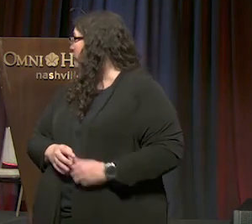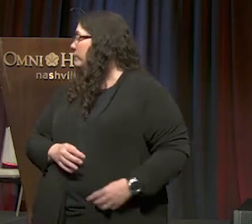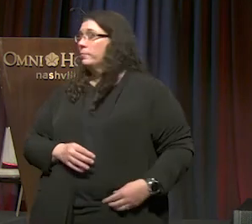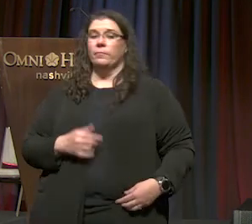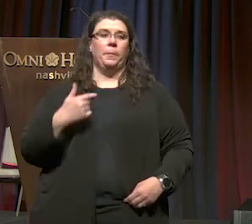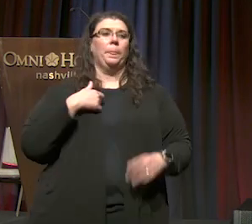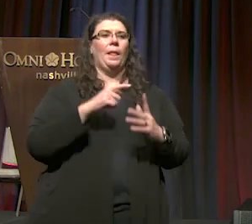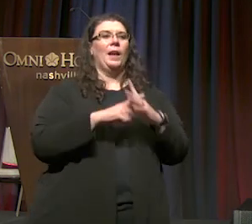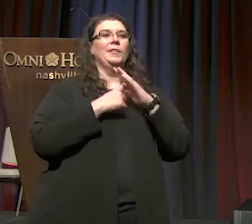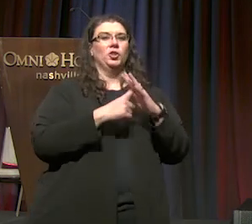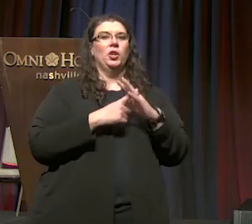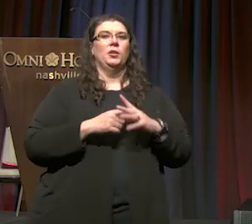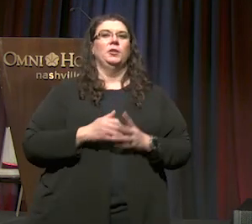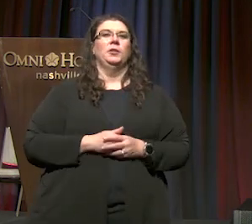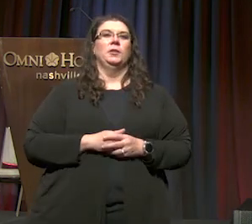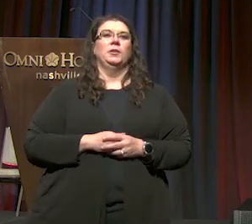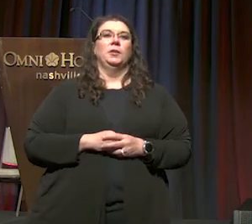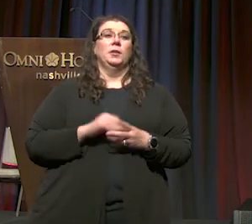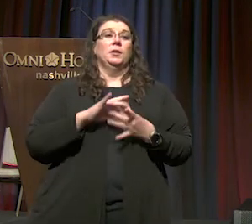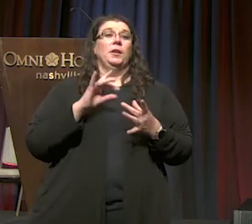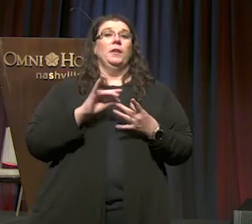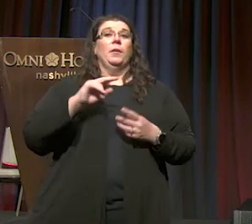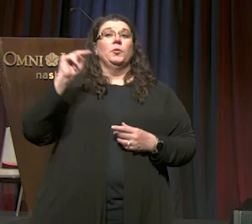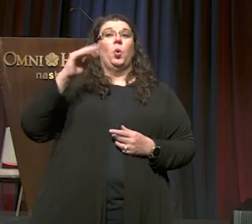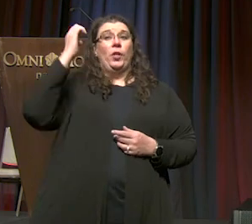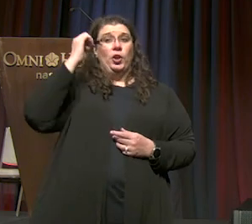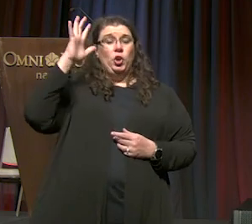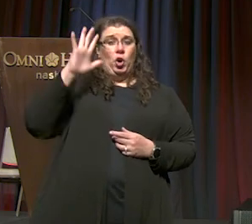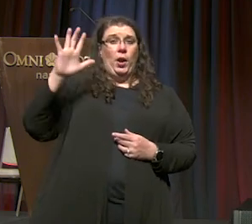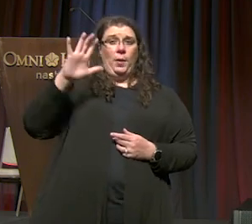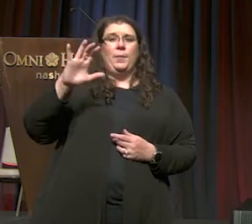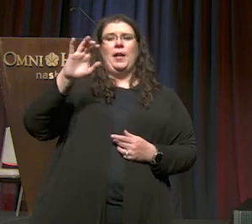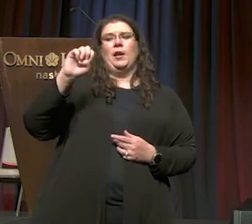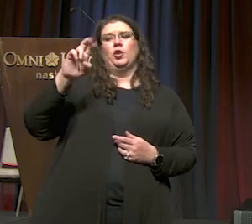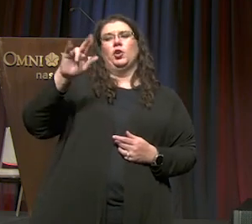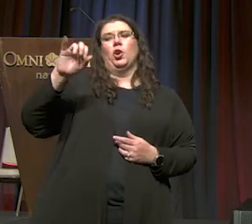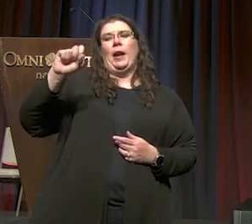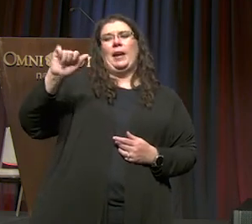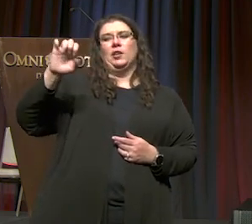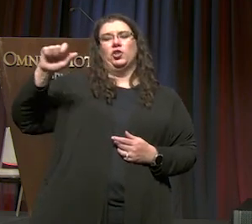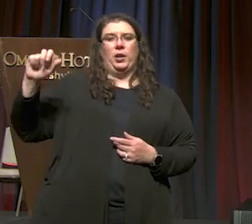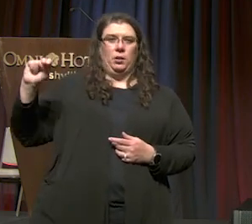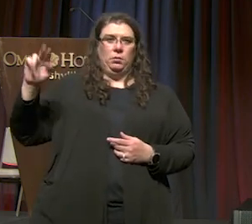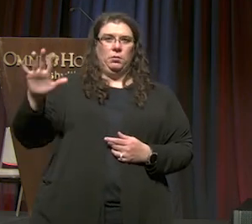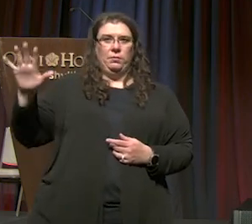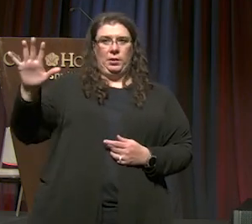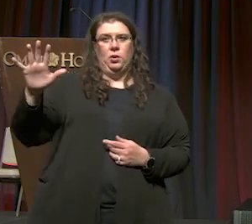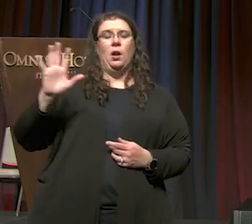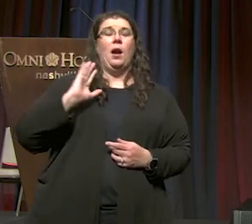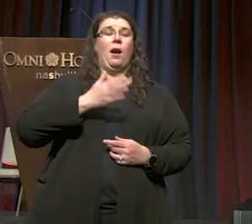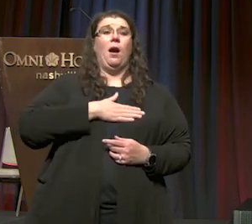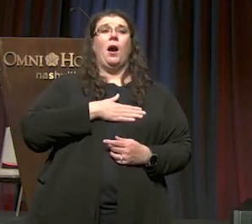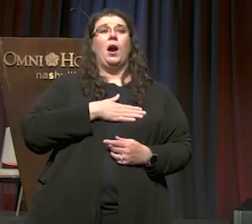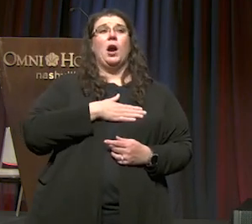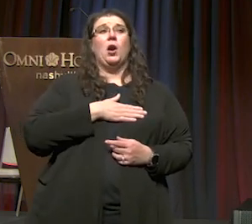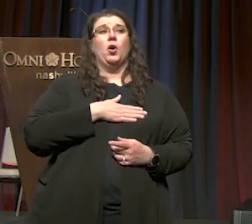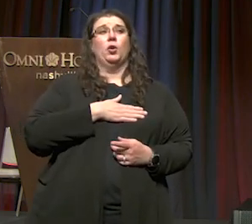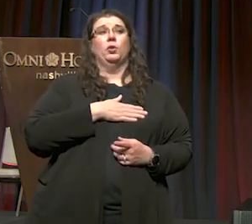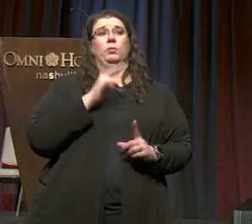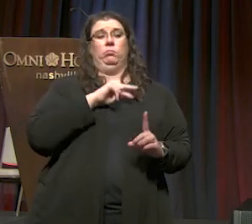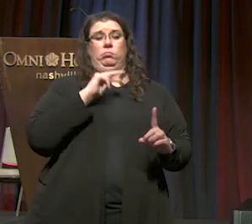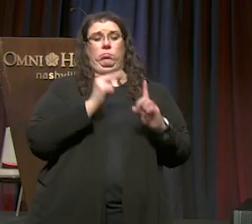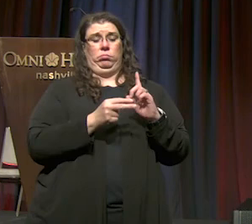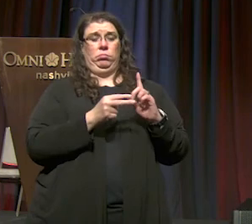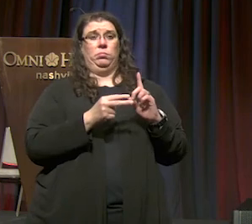I can start. Speaking from a Northern Europe and Eurasia Central Conference, our tradition is that